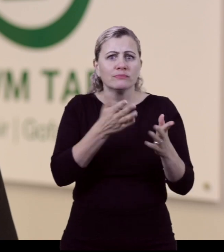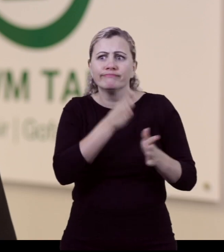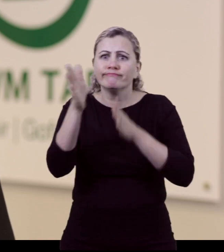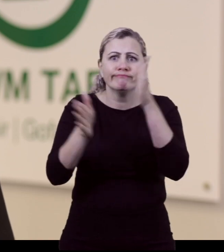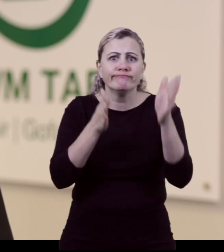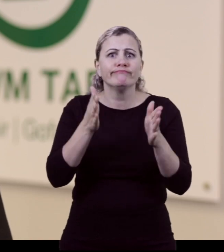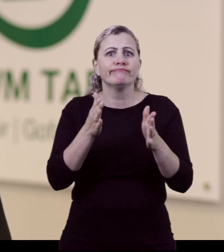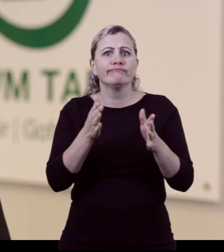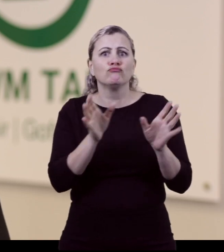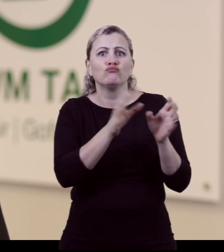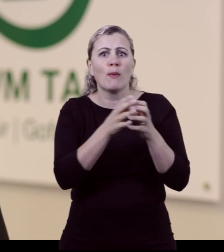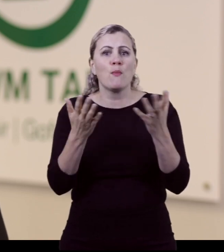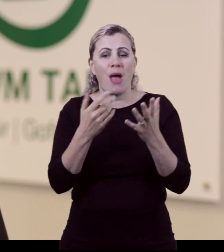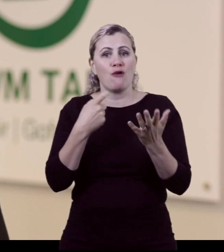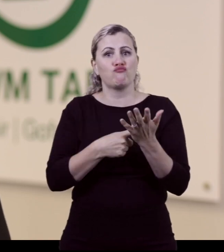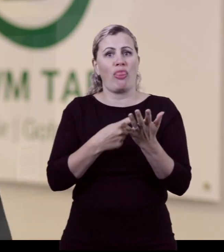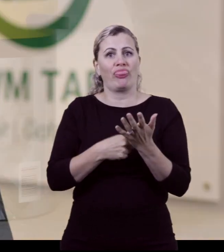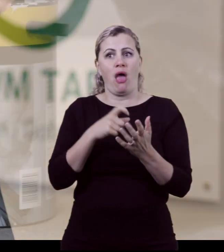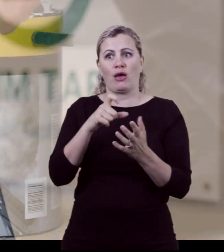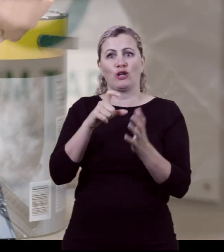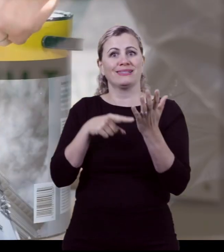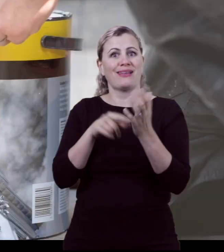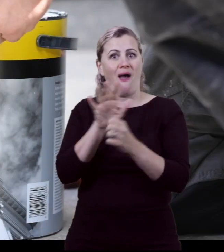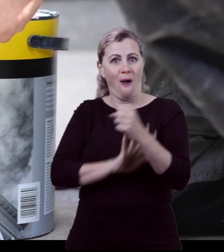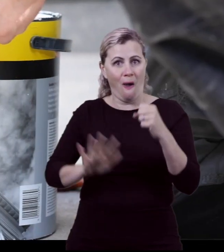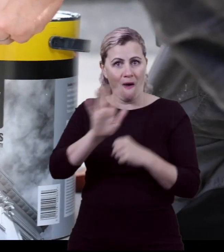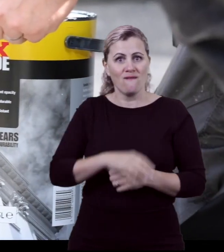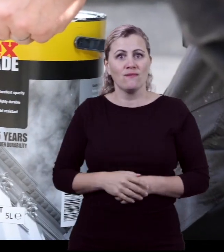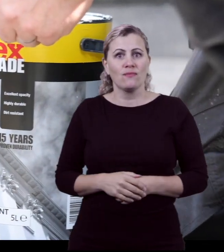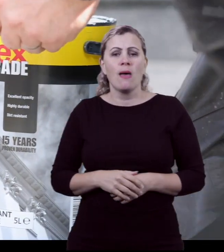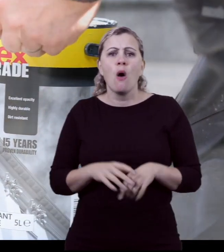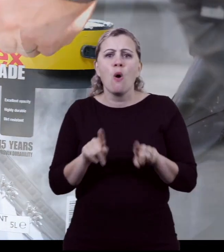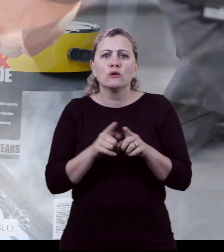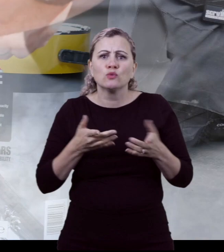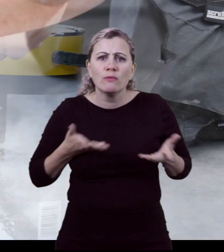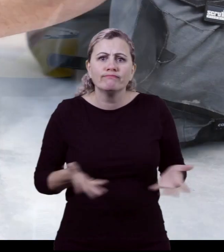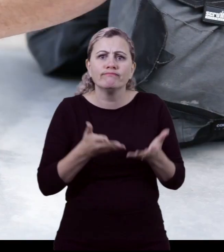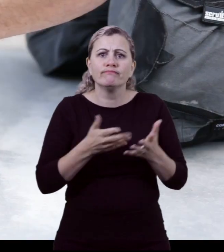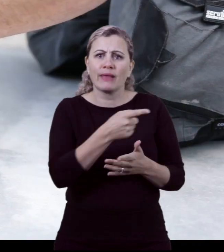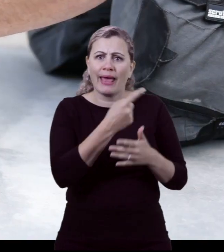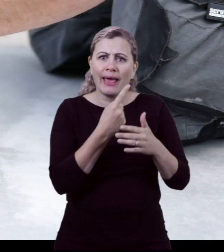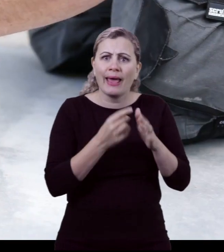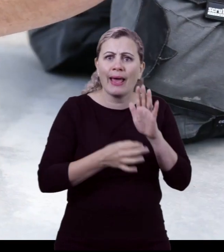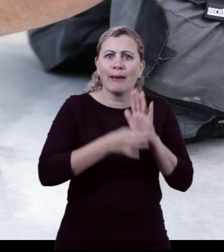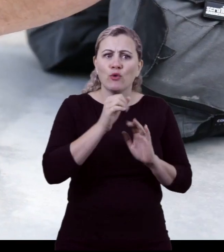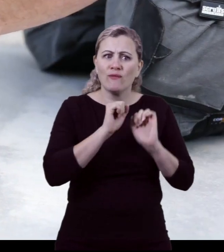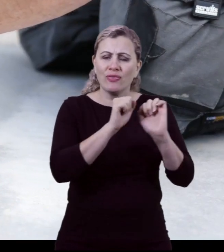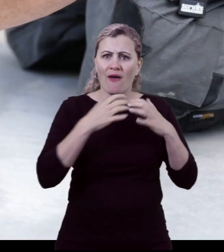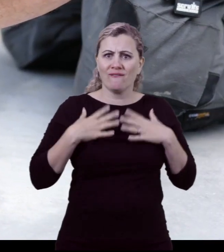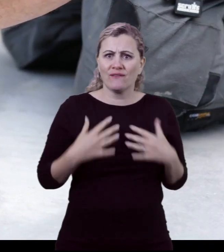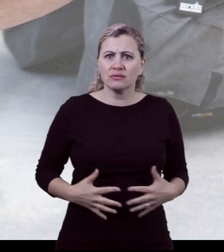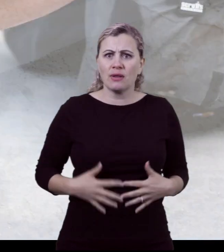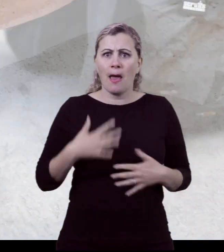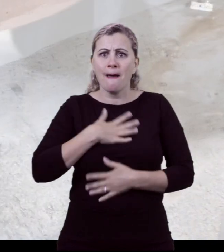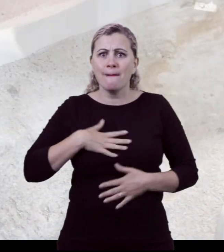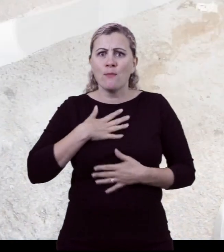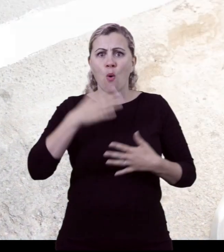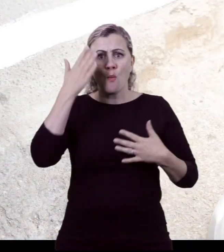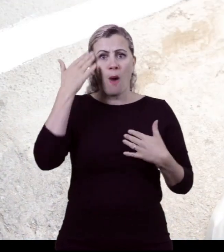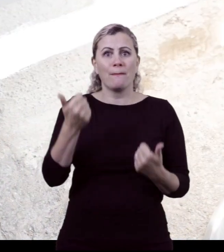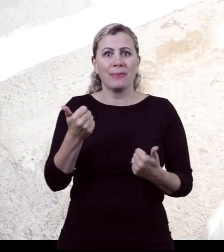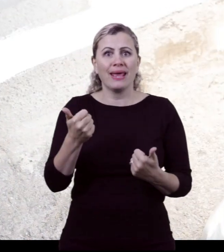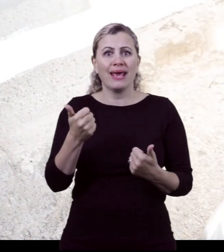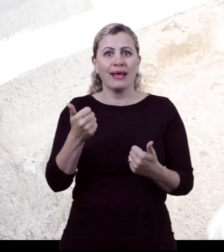enjoy independent lives and reduce isolation. We want all our members to live in safe, warm homes.